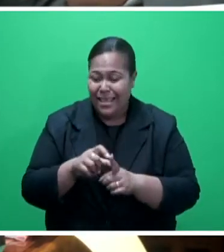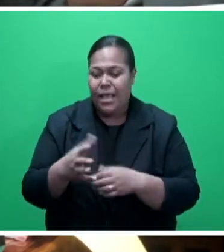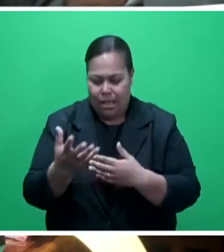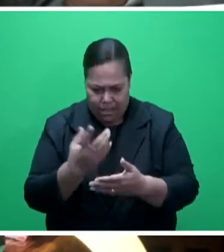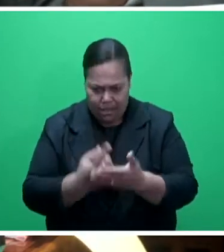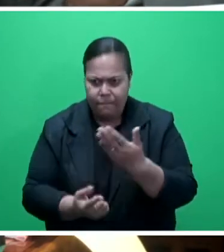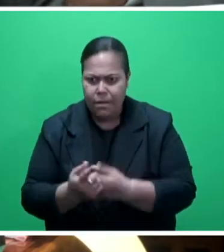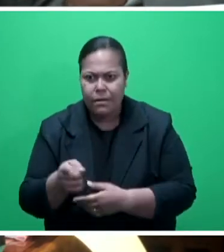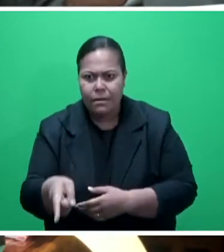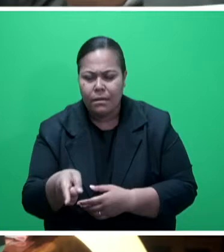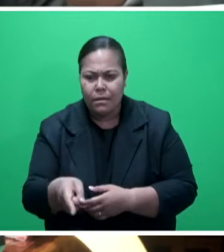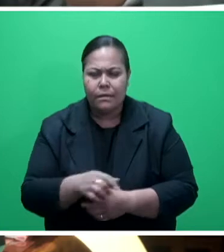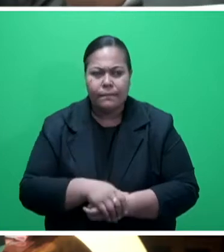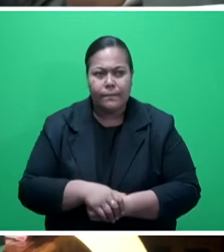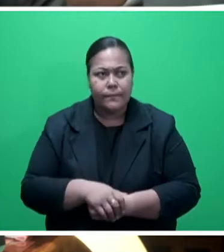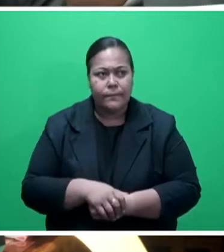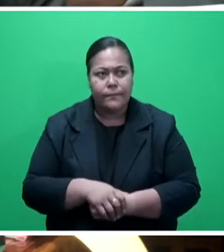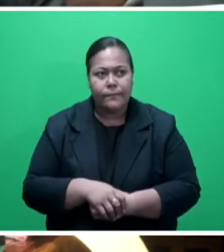which